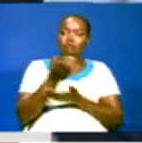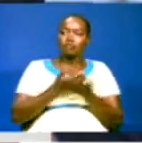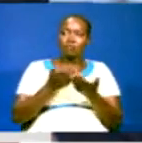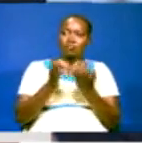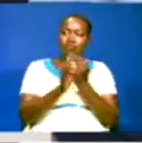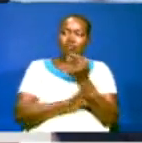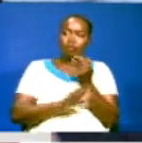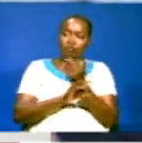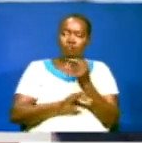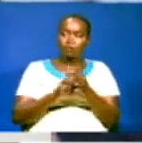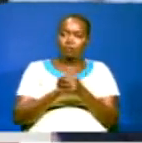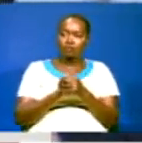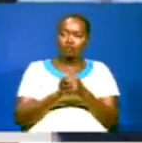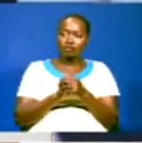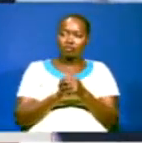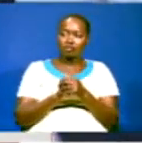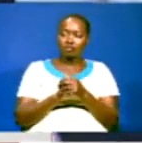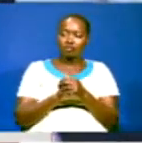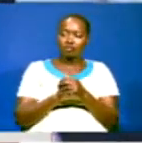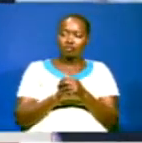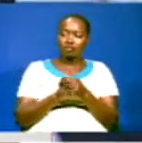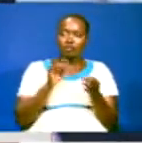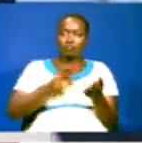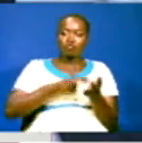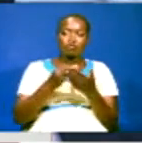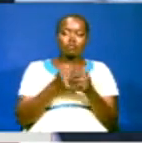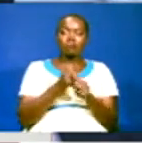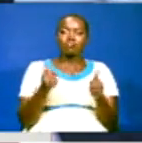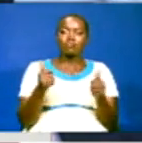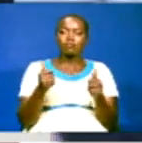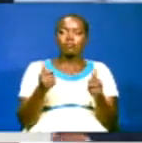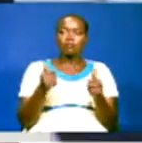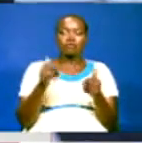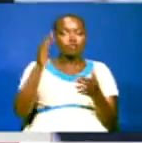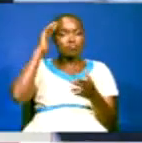country. And if we fund it well, believe me,